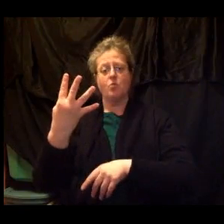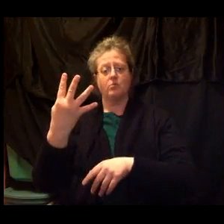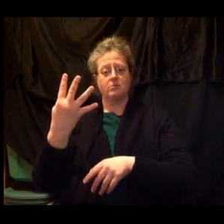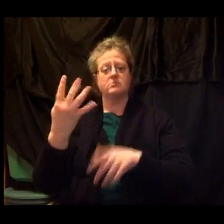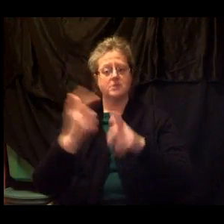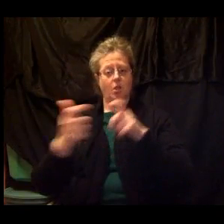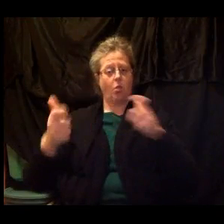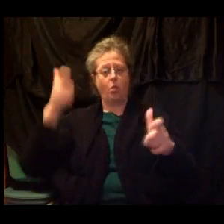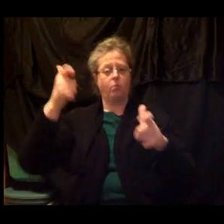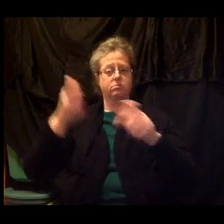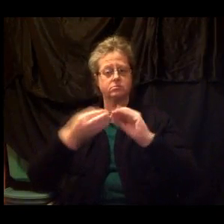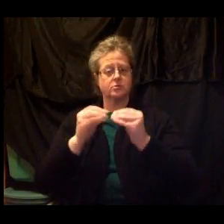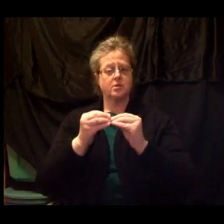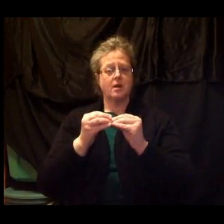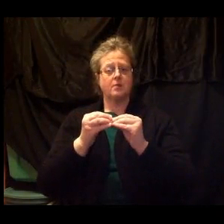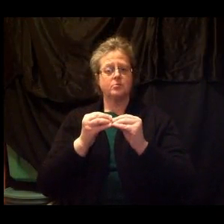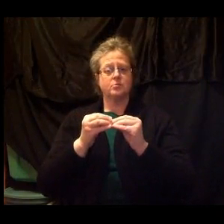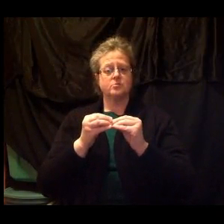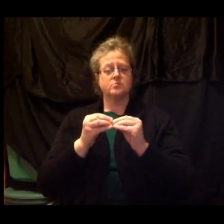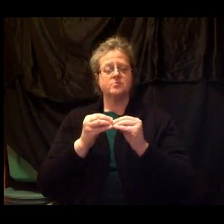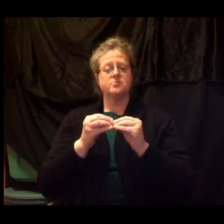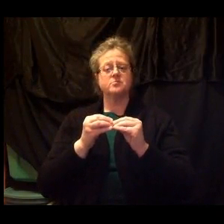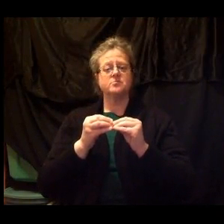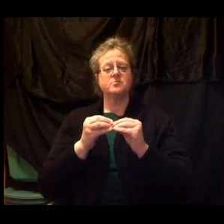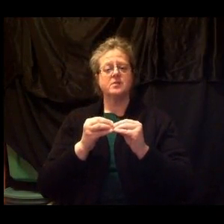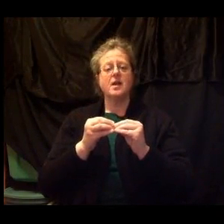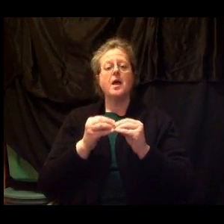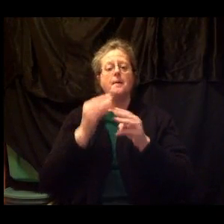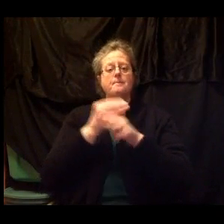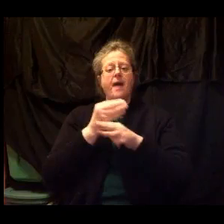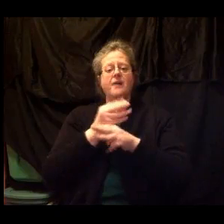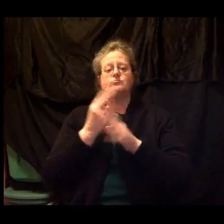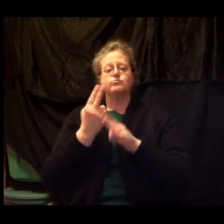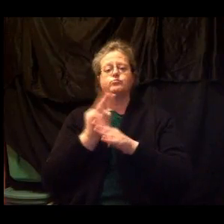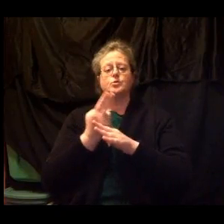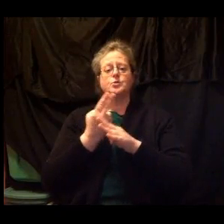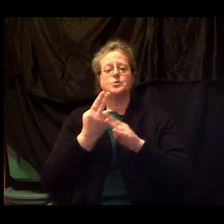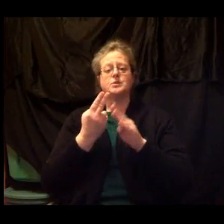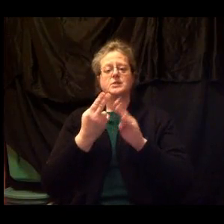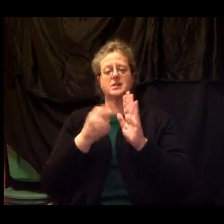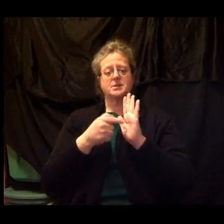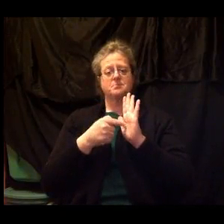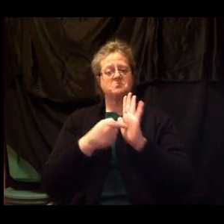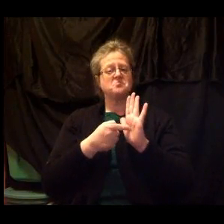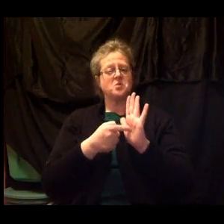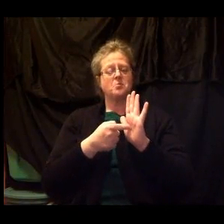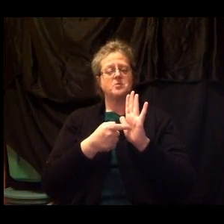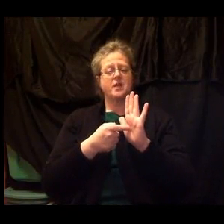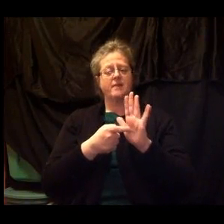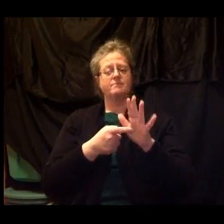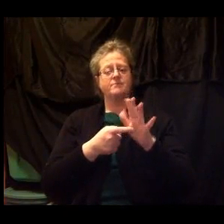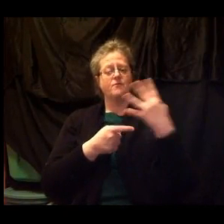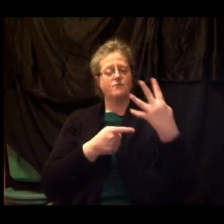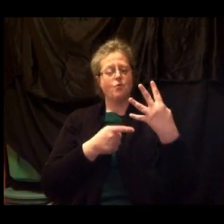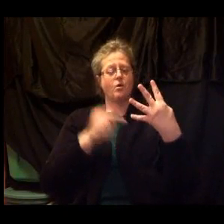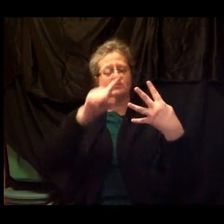we use a symbol that looks like that to say that 4 is larger than 2, or if we read it